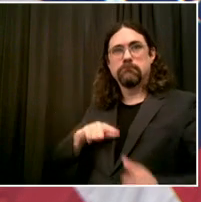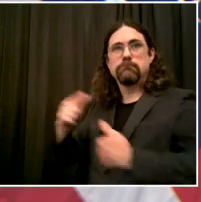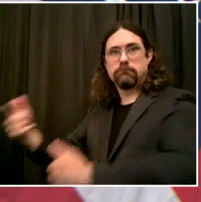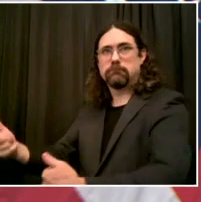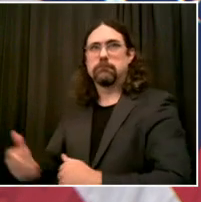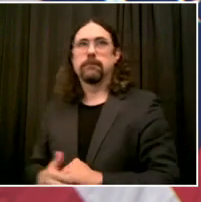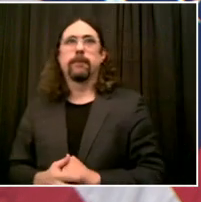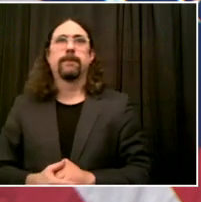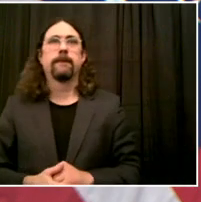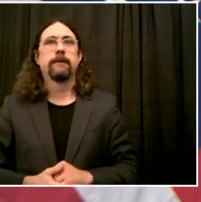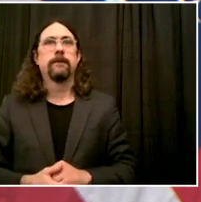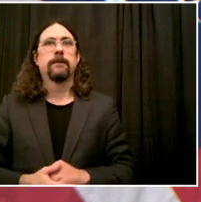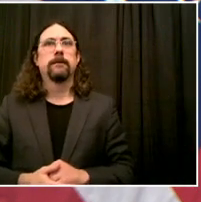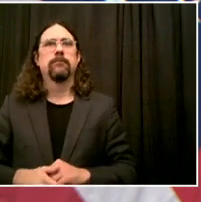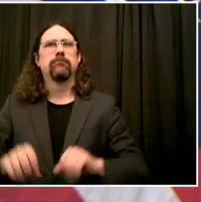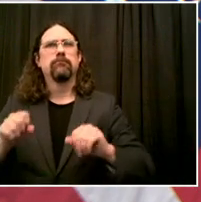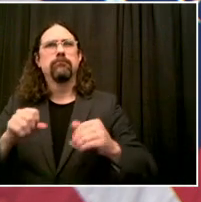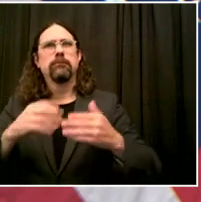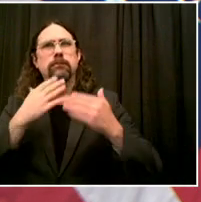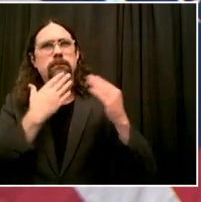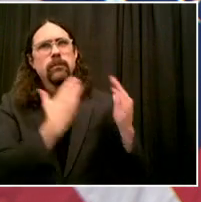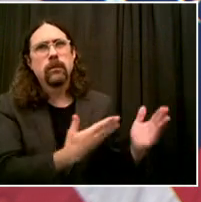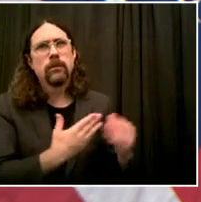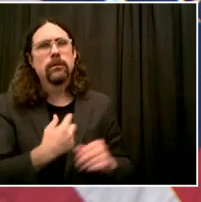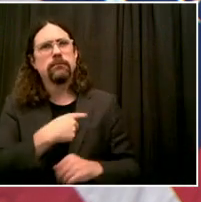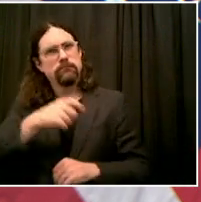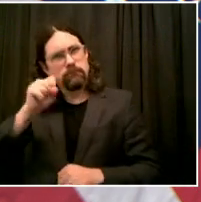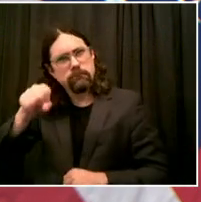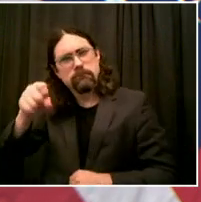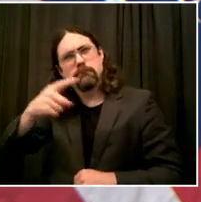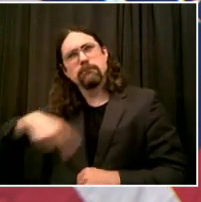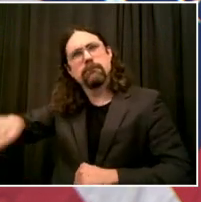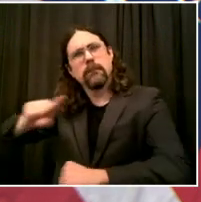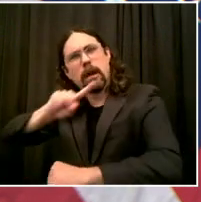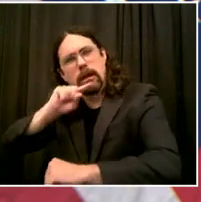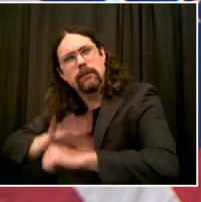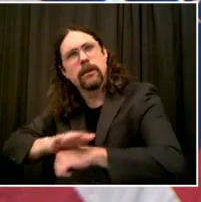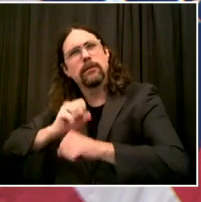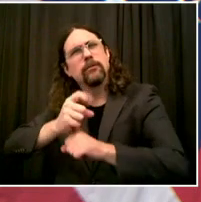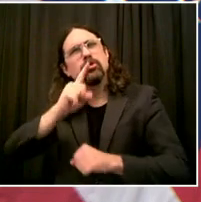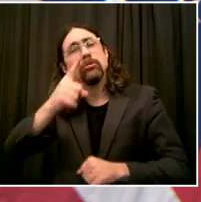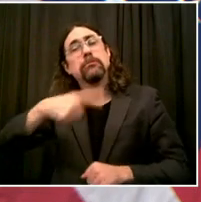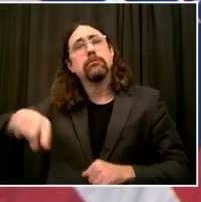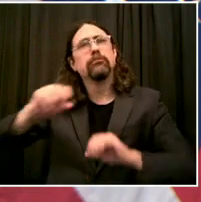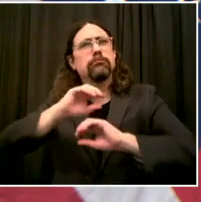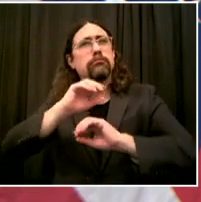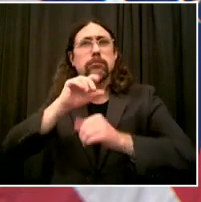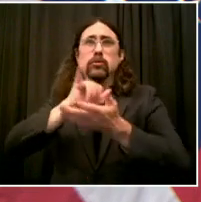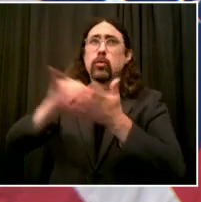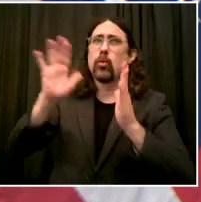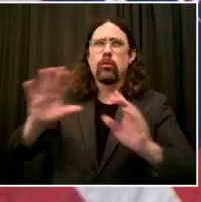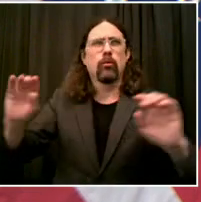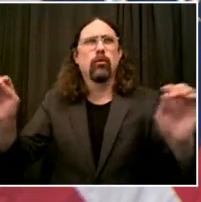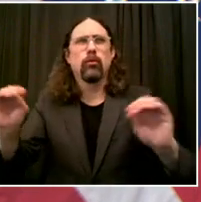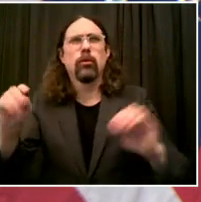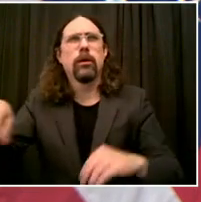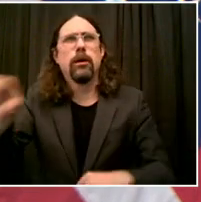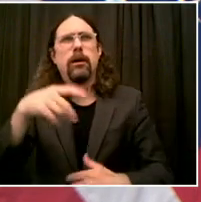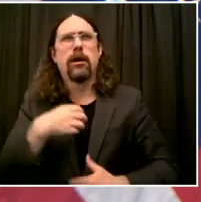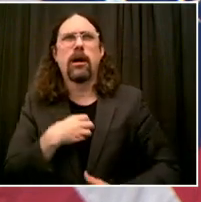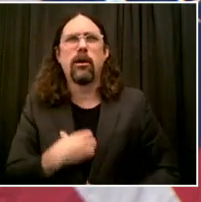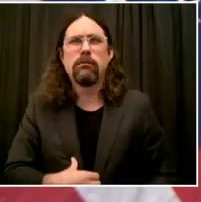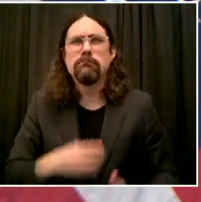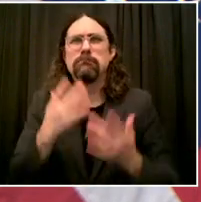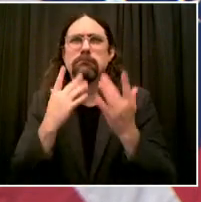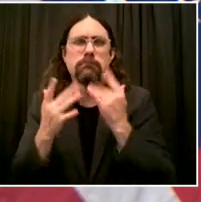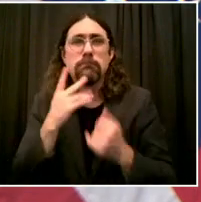going hungry during this crisis. And so many of you have asked about our plans for the summer. Does this continue as we move